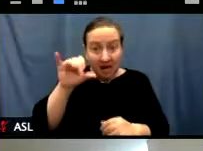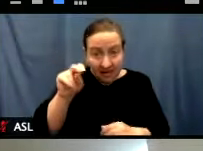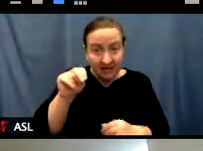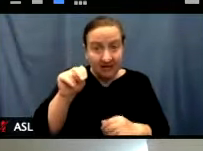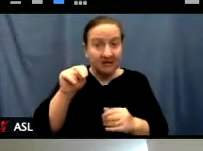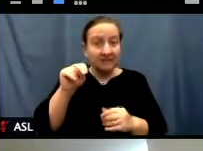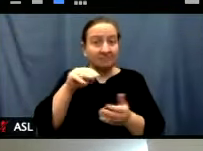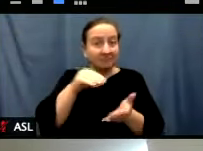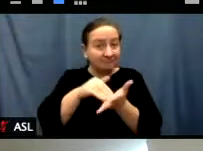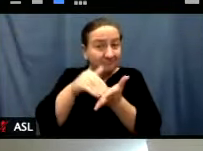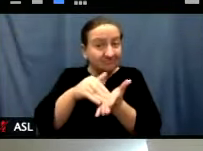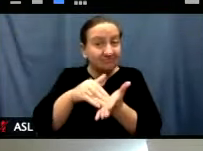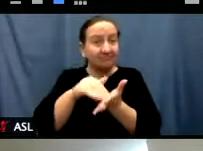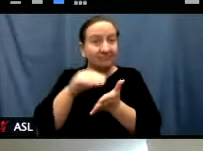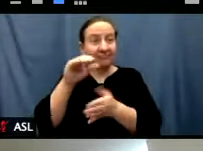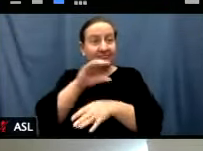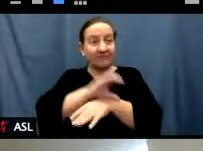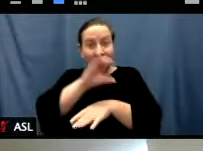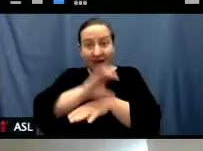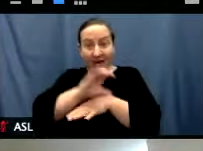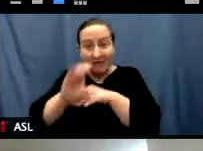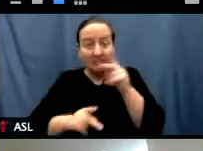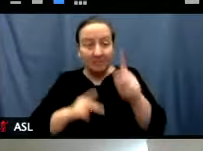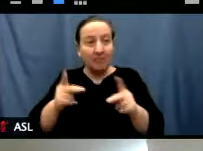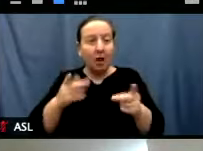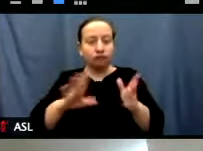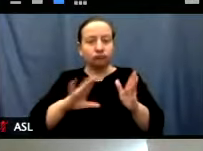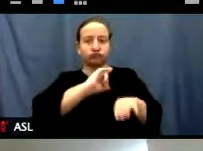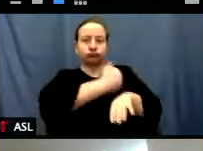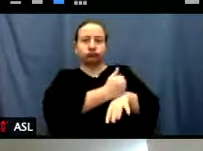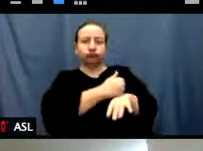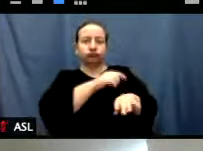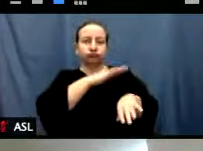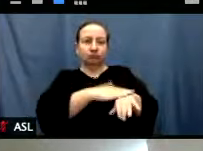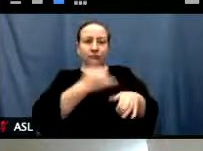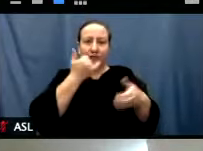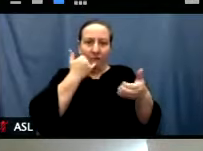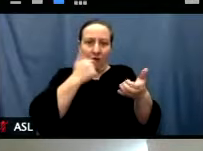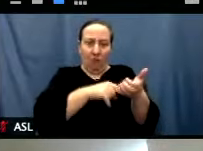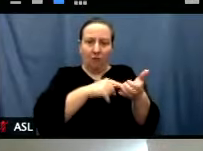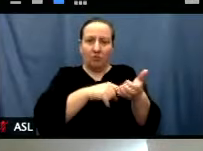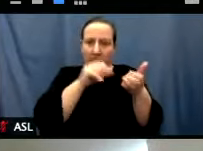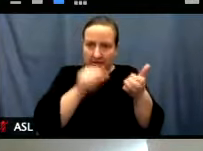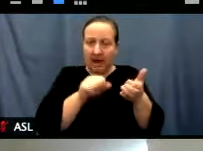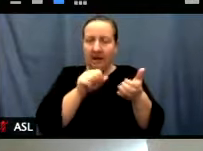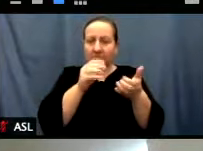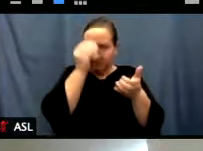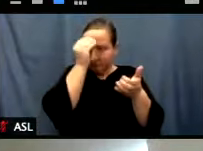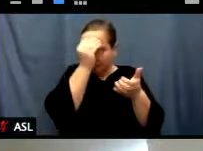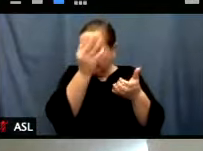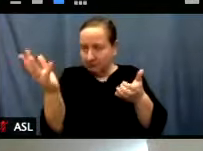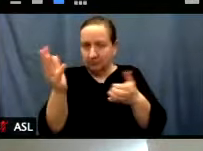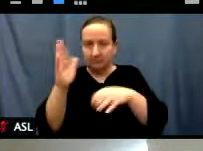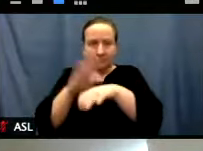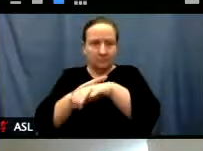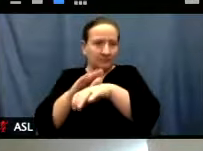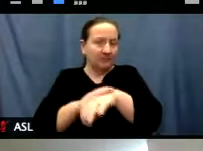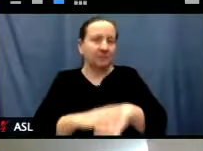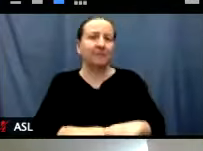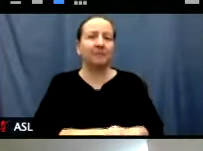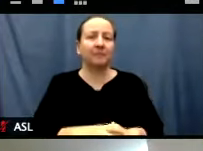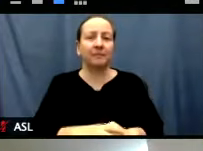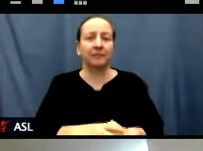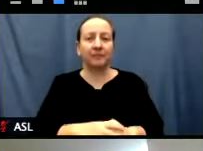Coloradans have enabled Colorado exposure notifications on their smartphones. Next slide, please.